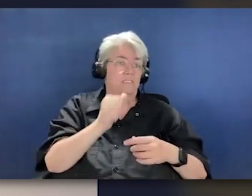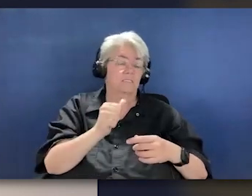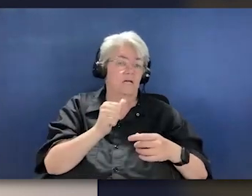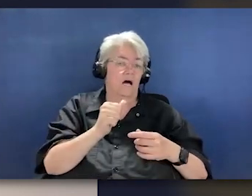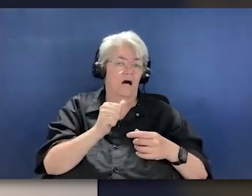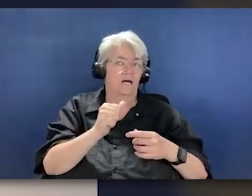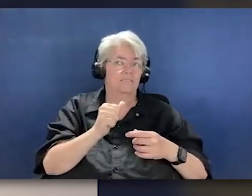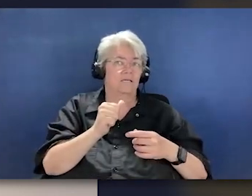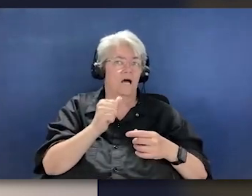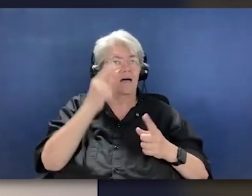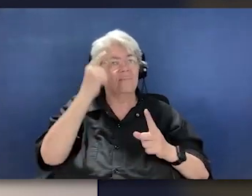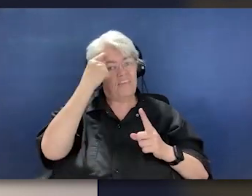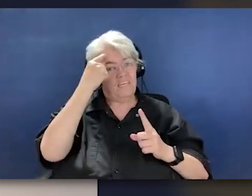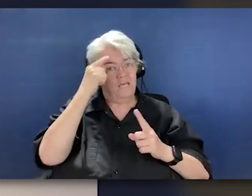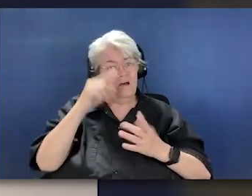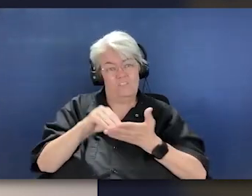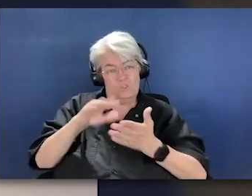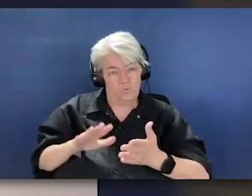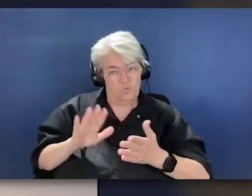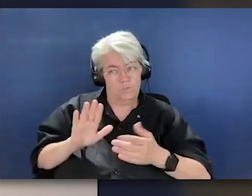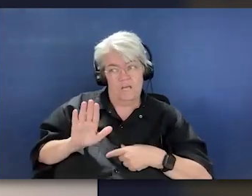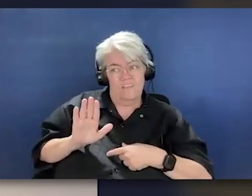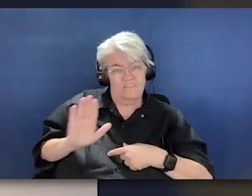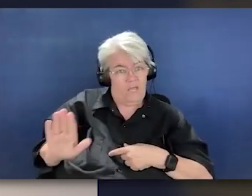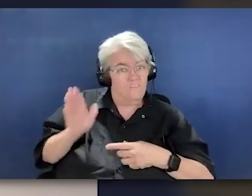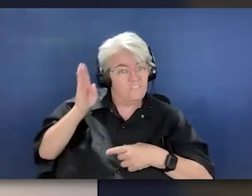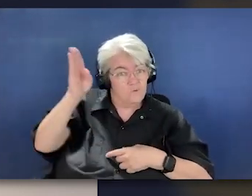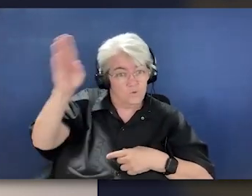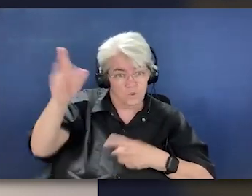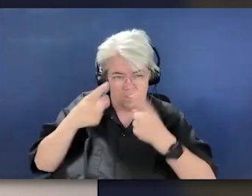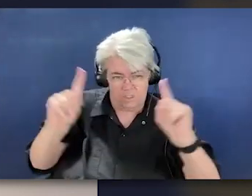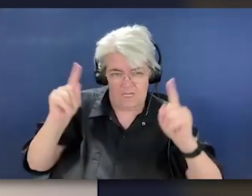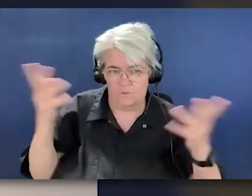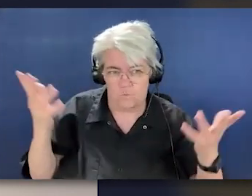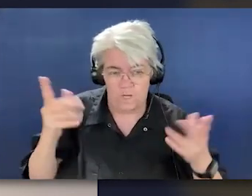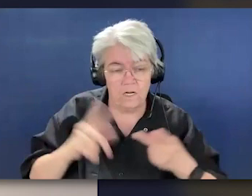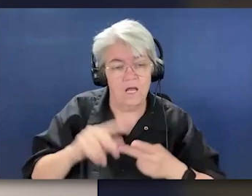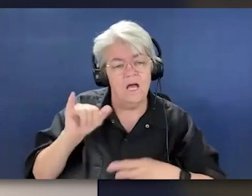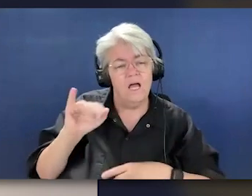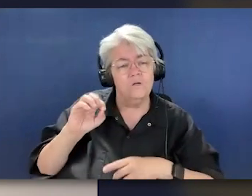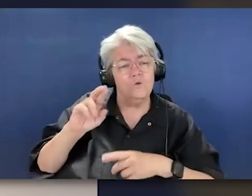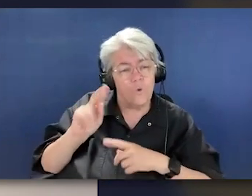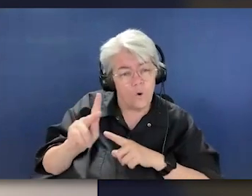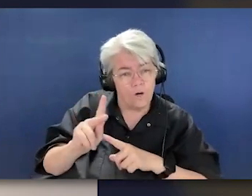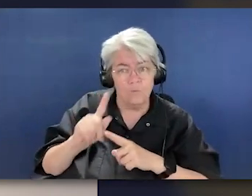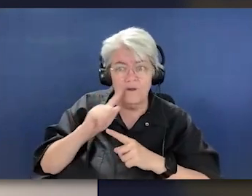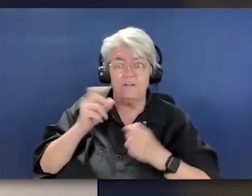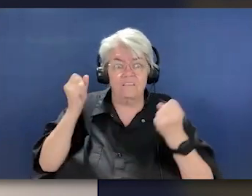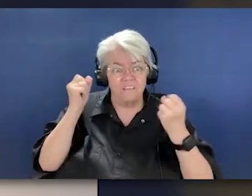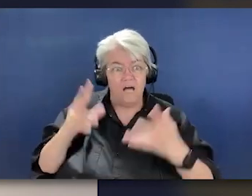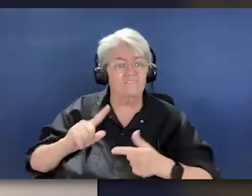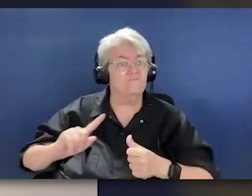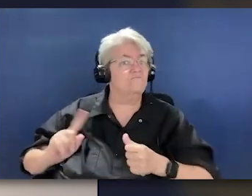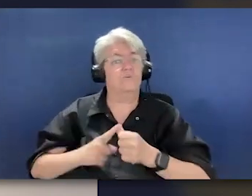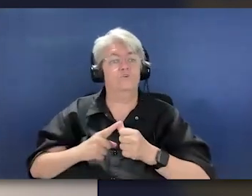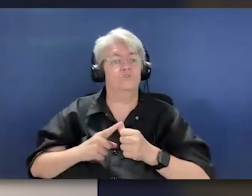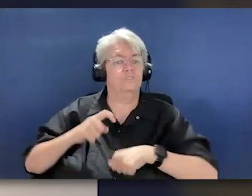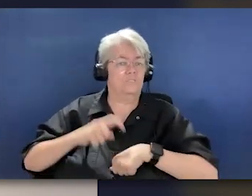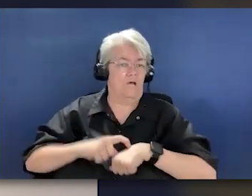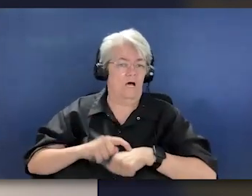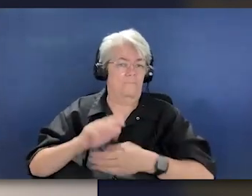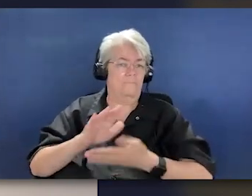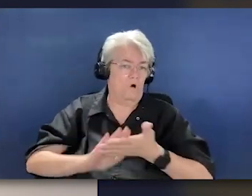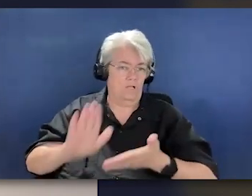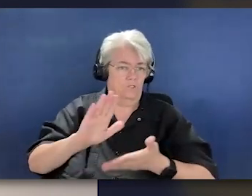student success oriented position. And that for York, where we have such a high percentage of first generation students, where access is so central